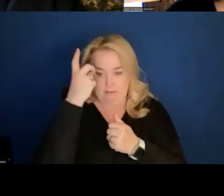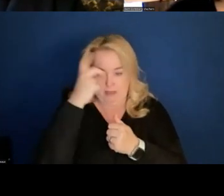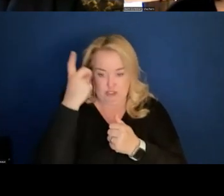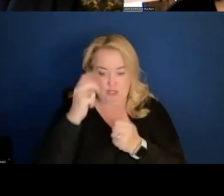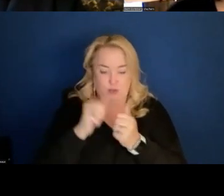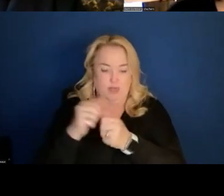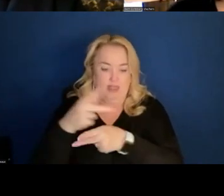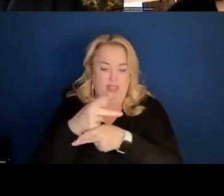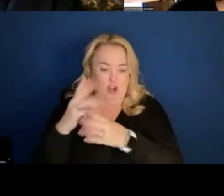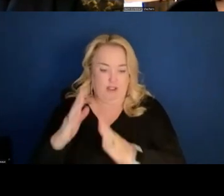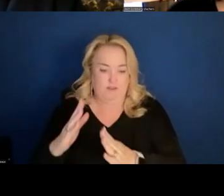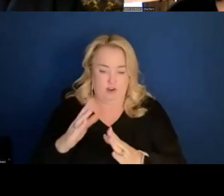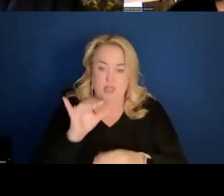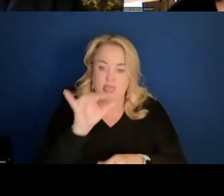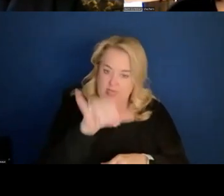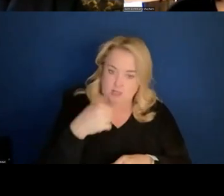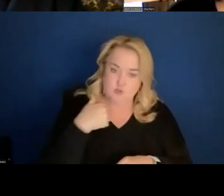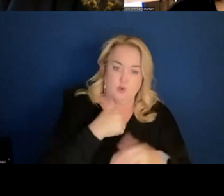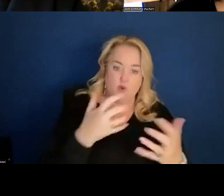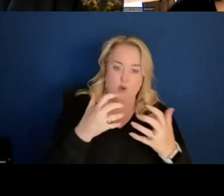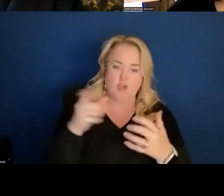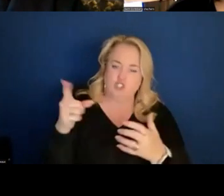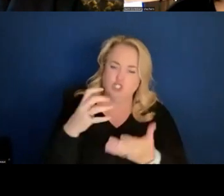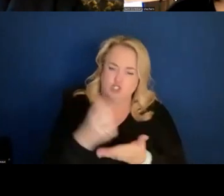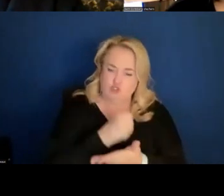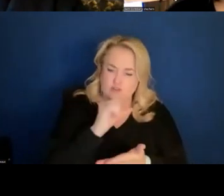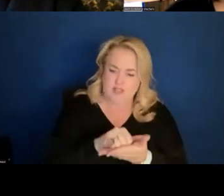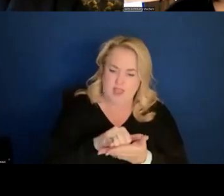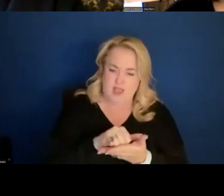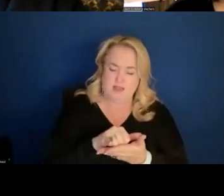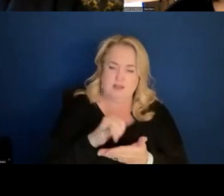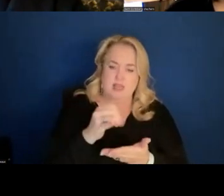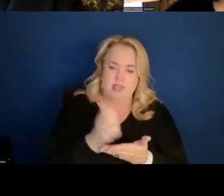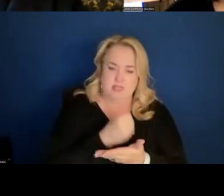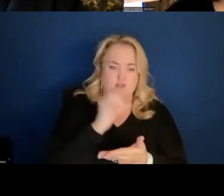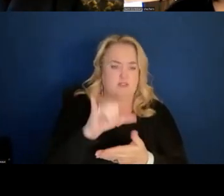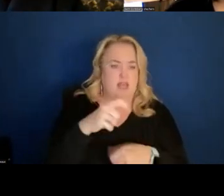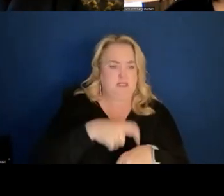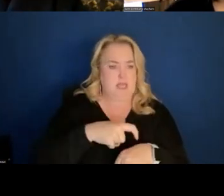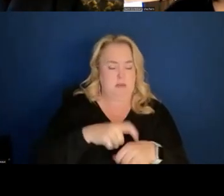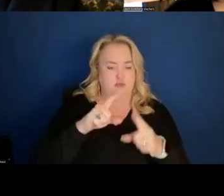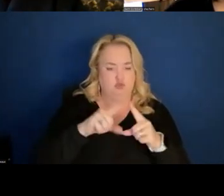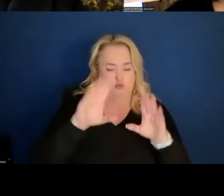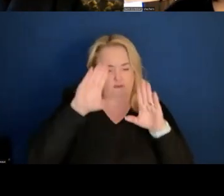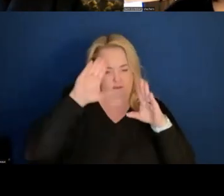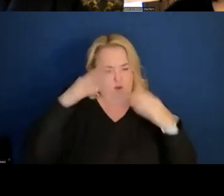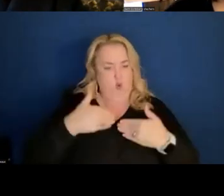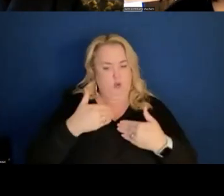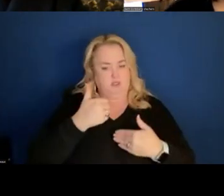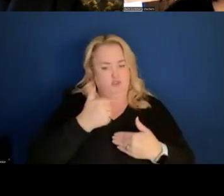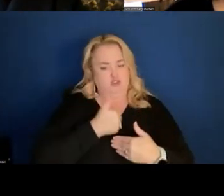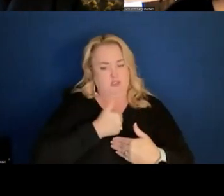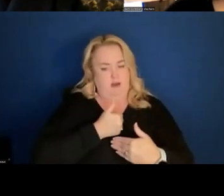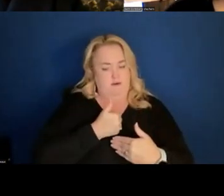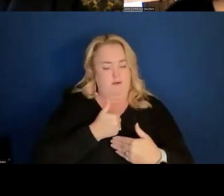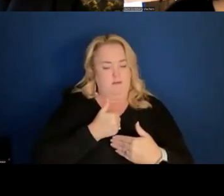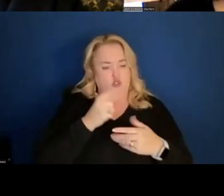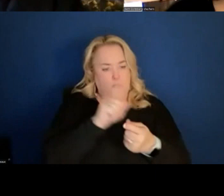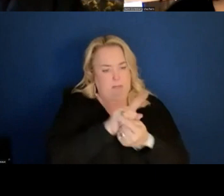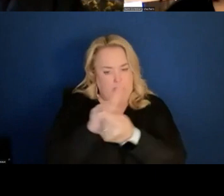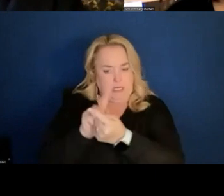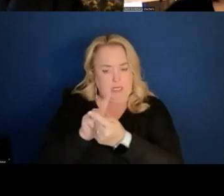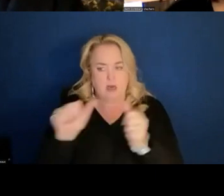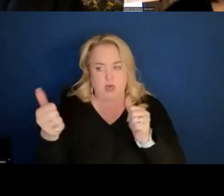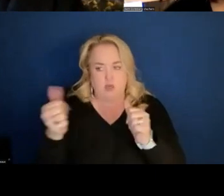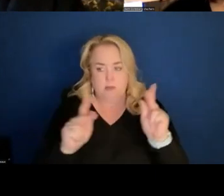And we thought that's exactly what we want. She deserves that. She deserves that time to focus on herself, to meet other people,